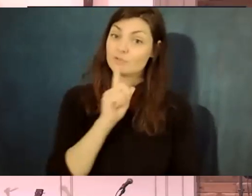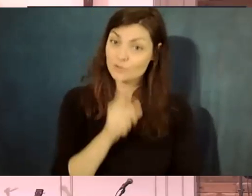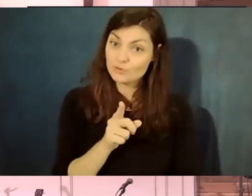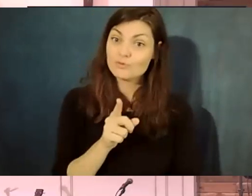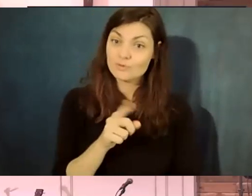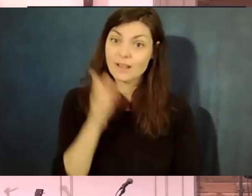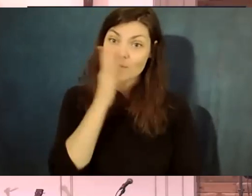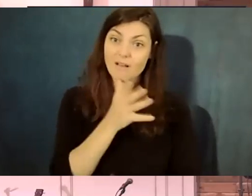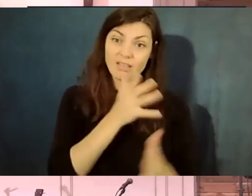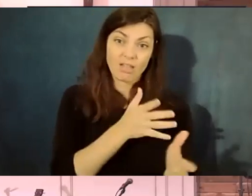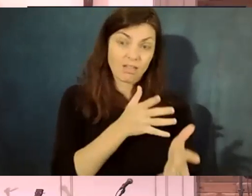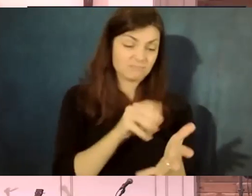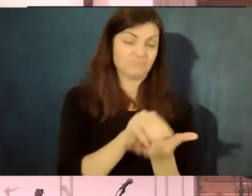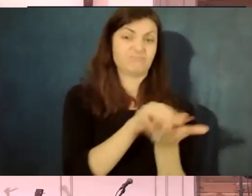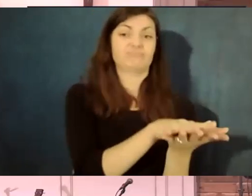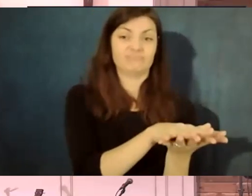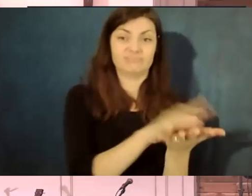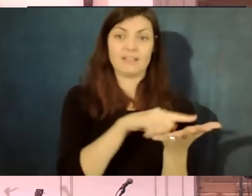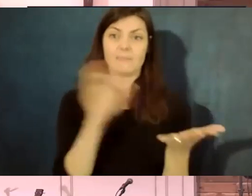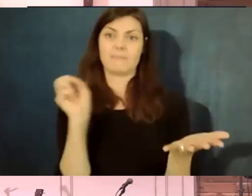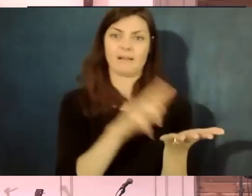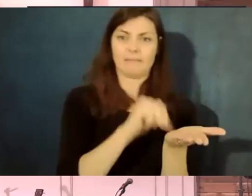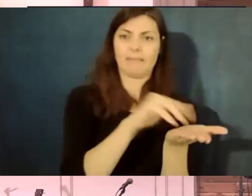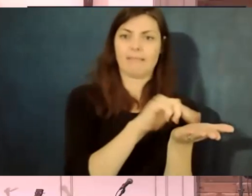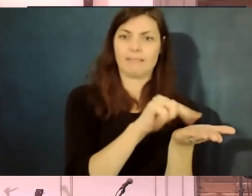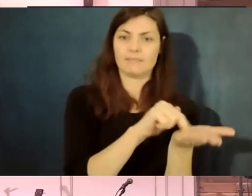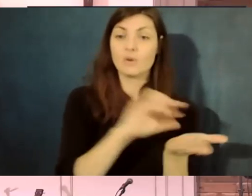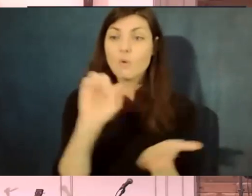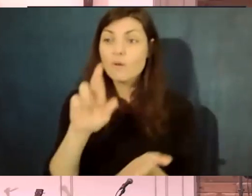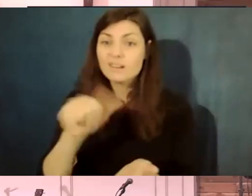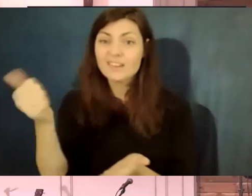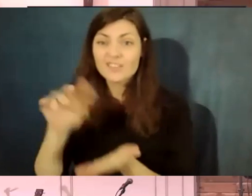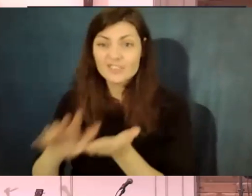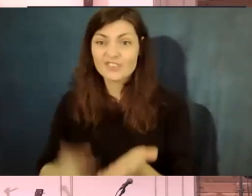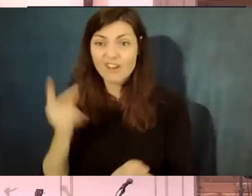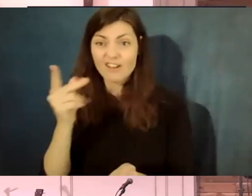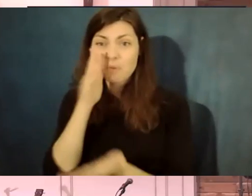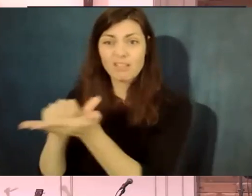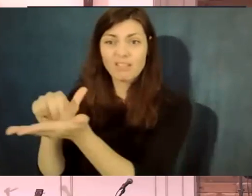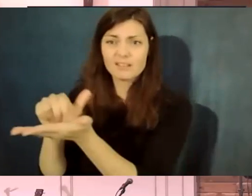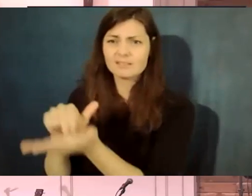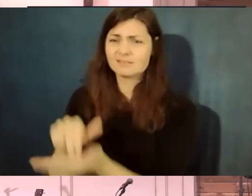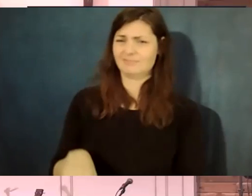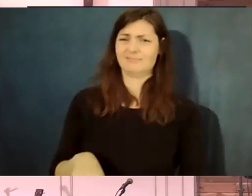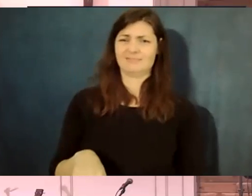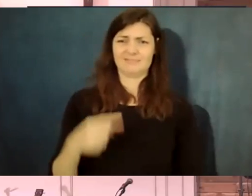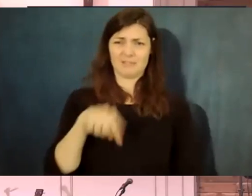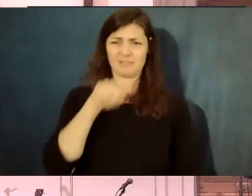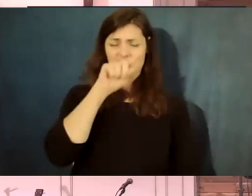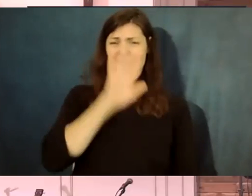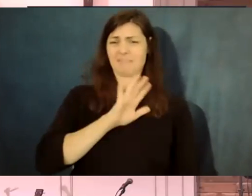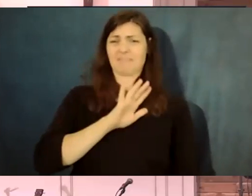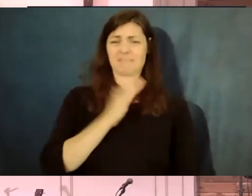And they not only return to their own vomit, they return to another dog's vomit. And you're like, why are you talking about this? It's